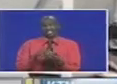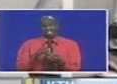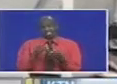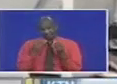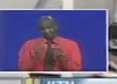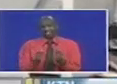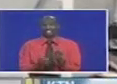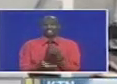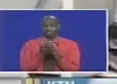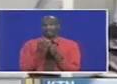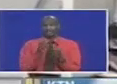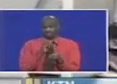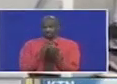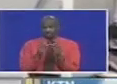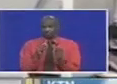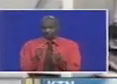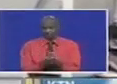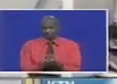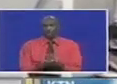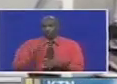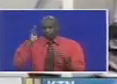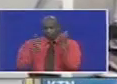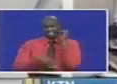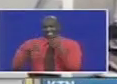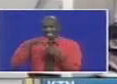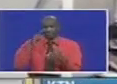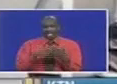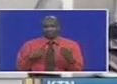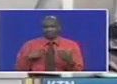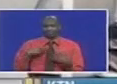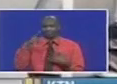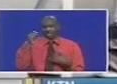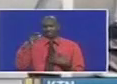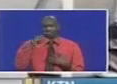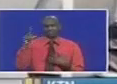any better for them. Now, the worst hit part of Kilifi County is Ganze, where about